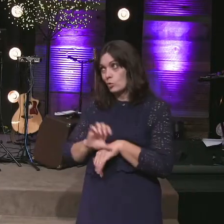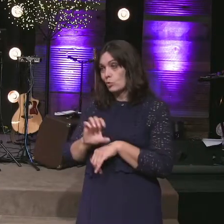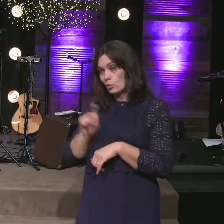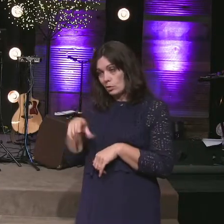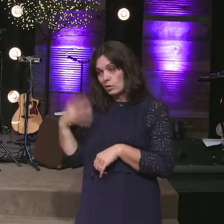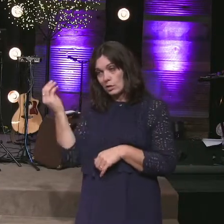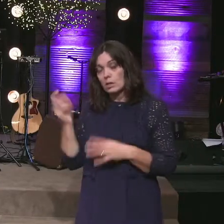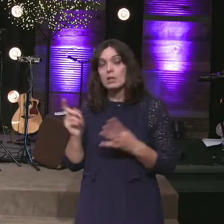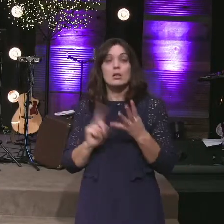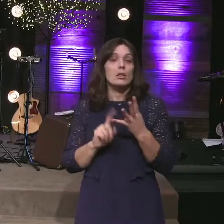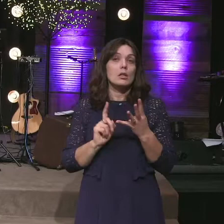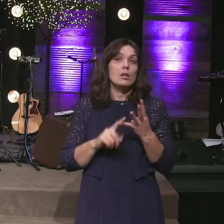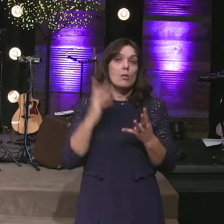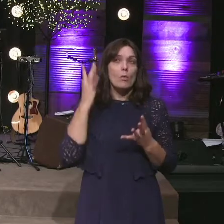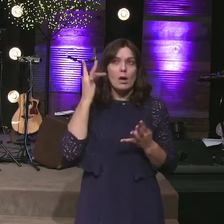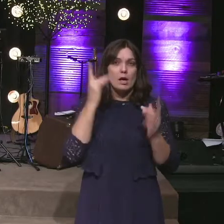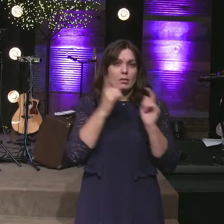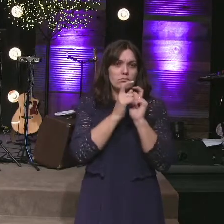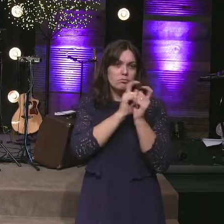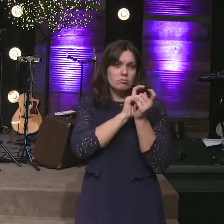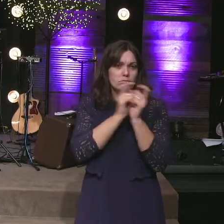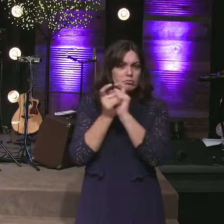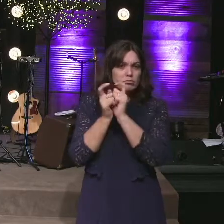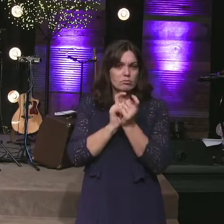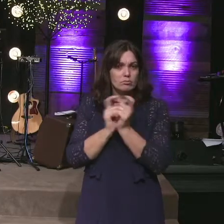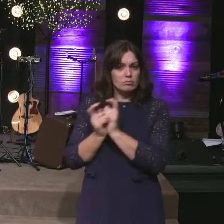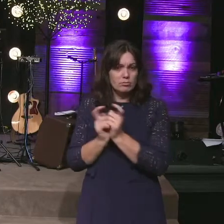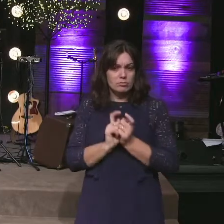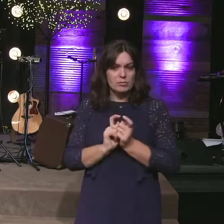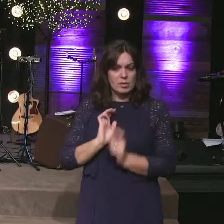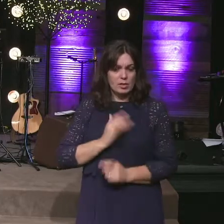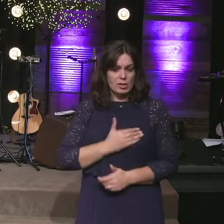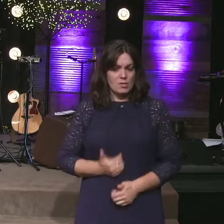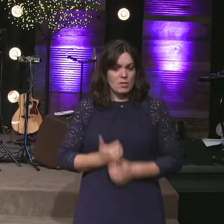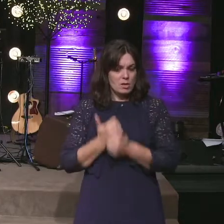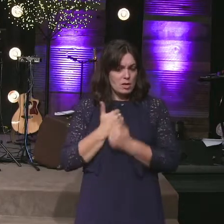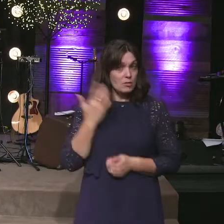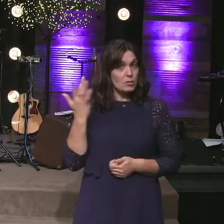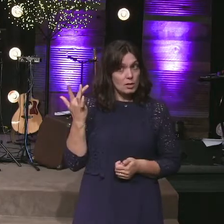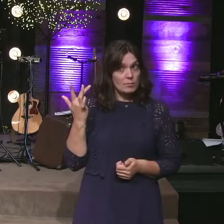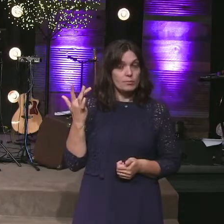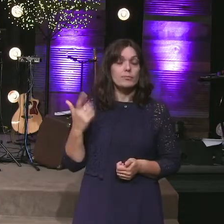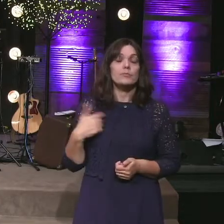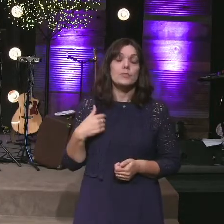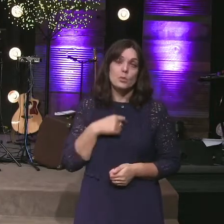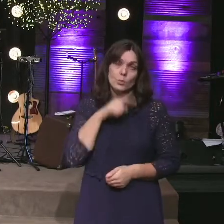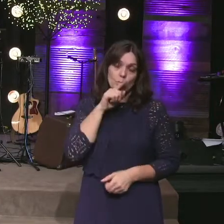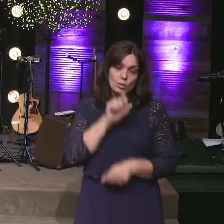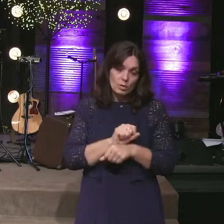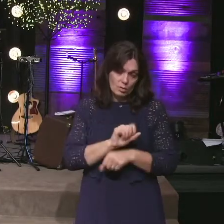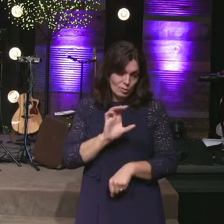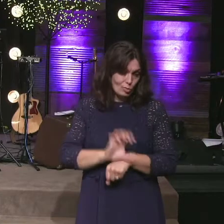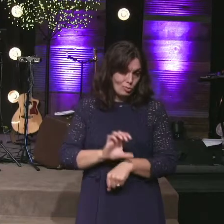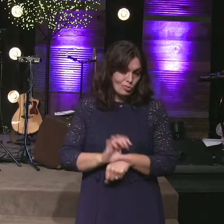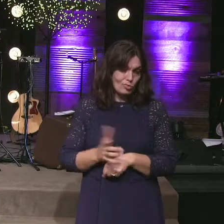why should we adjust, pivot, change, innovate? Because we're the